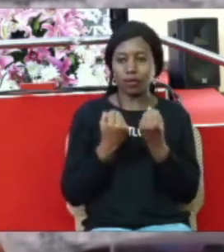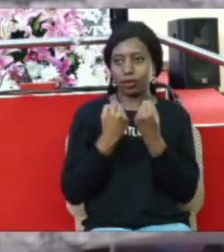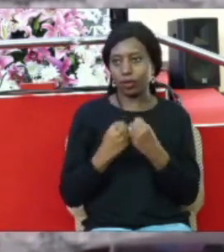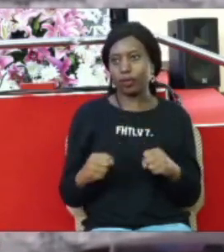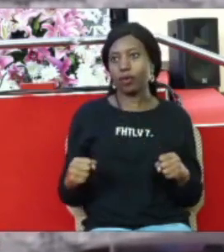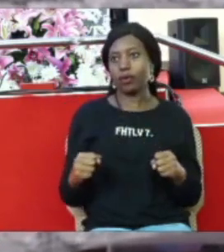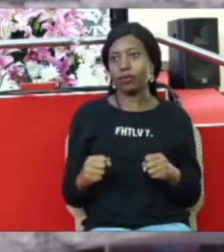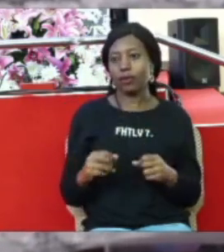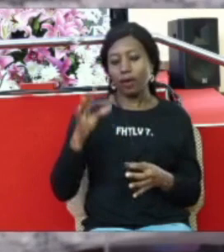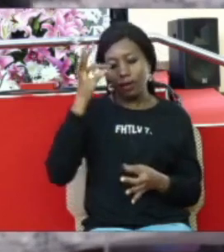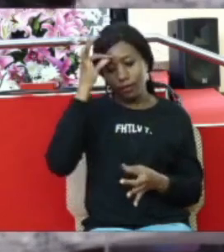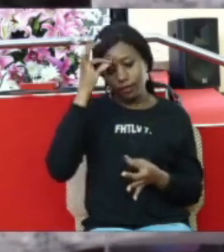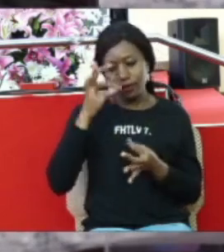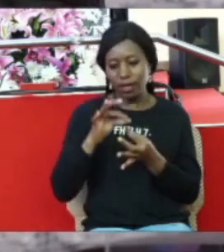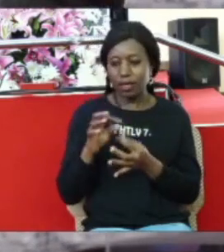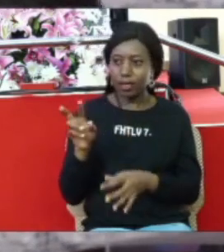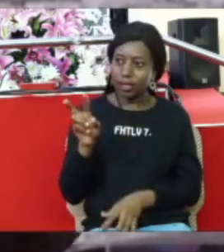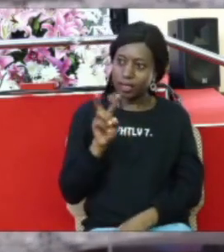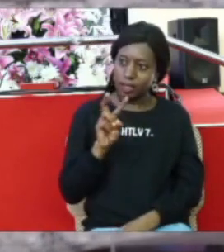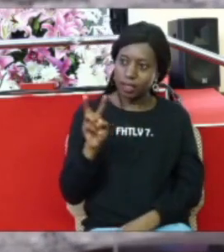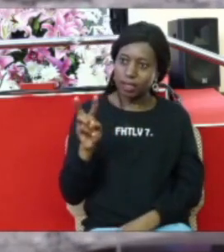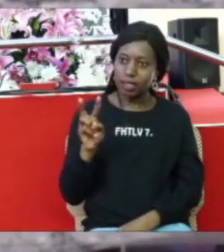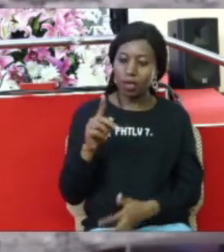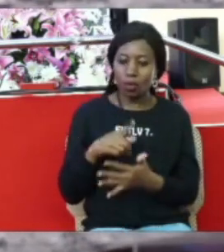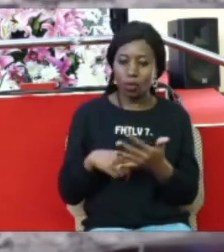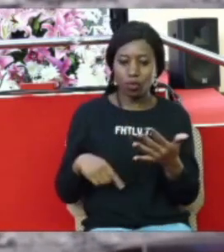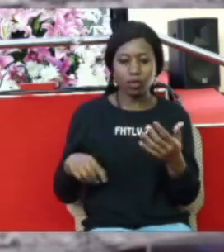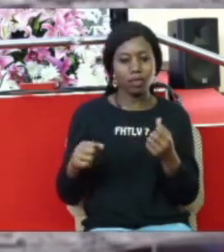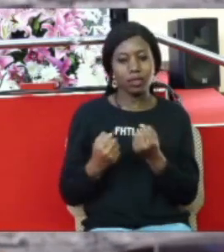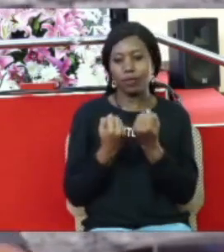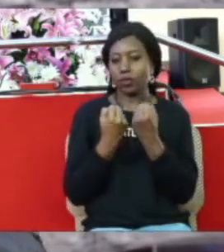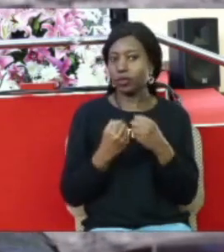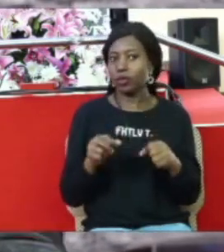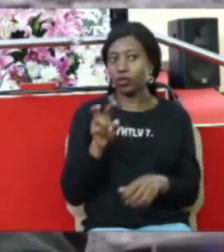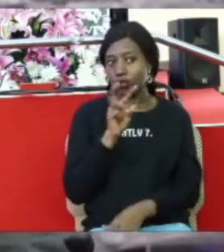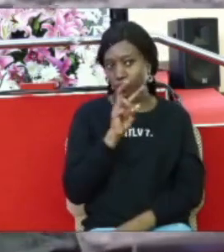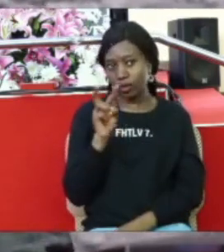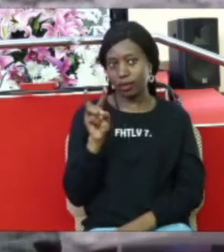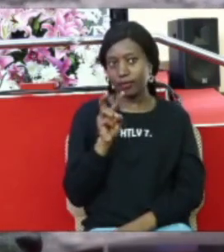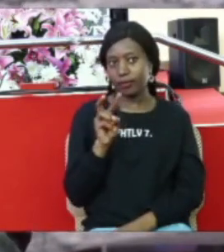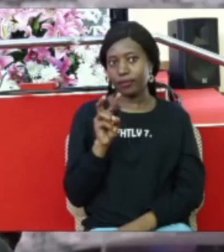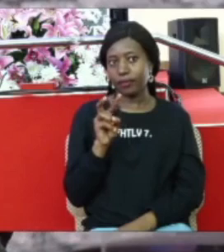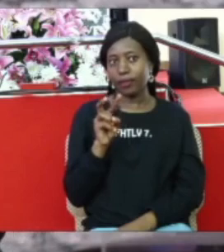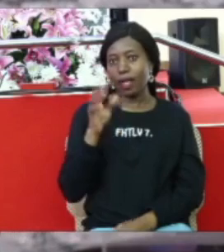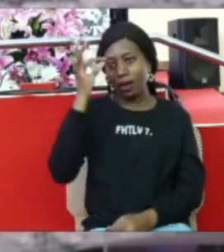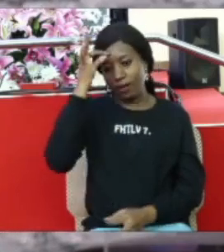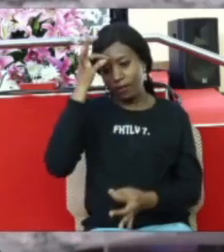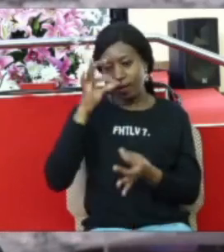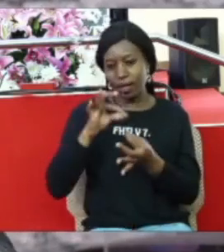Faith sees the invisible, faith believes the